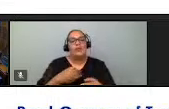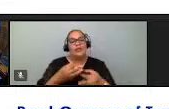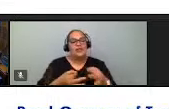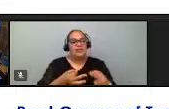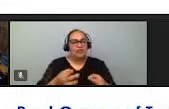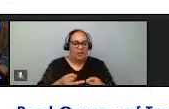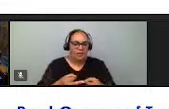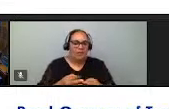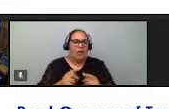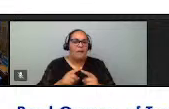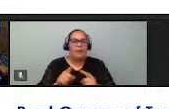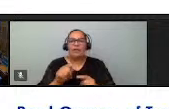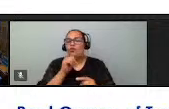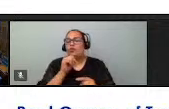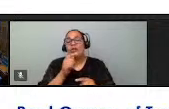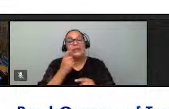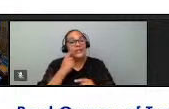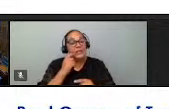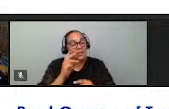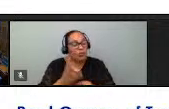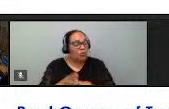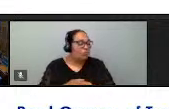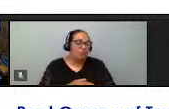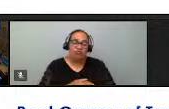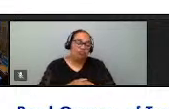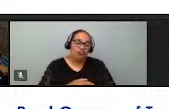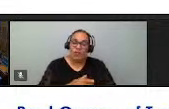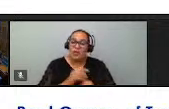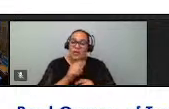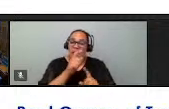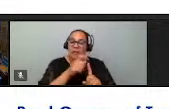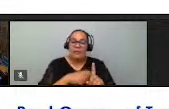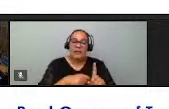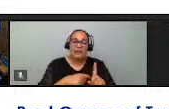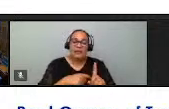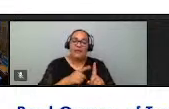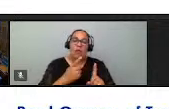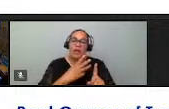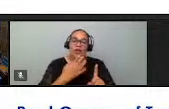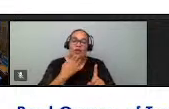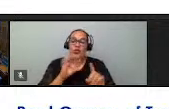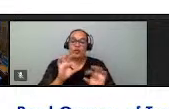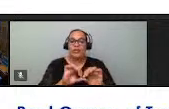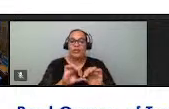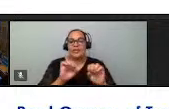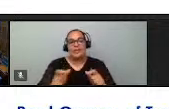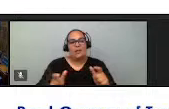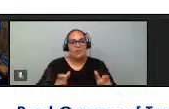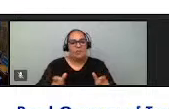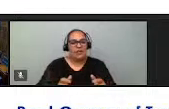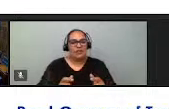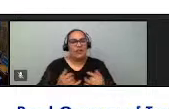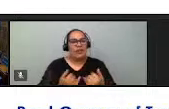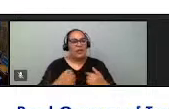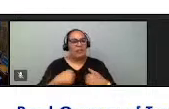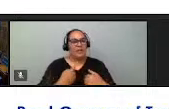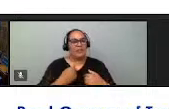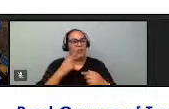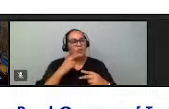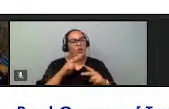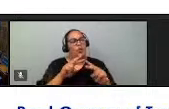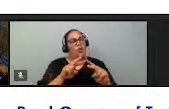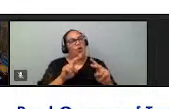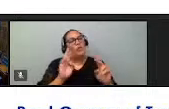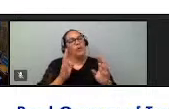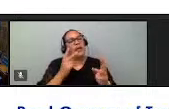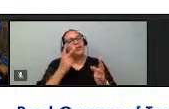law and it's not so easy for a person managing that system as for a person like myself looking out